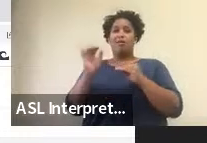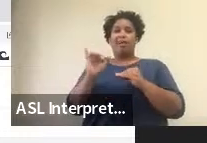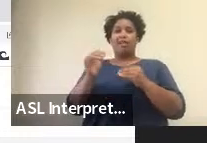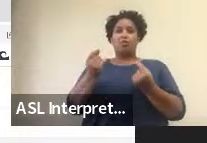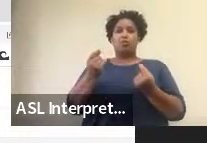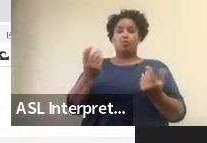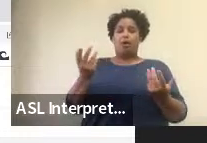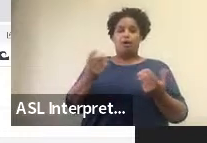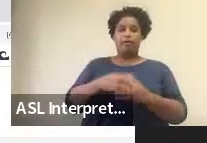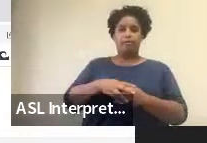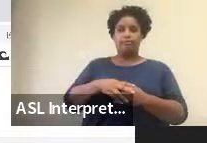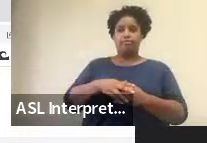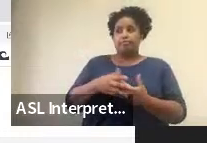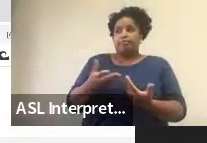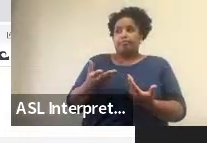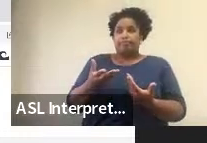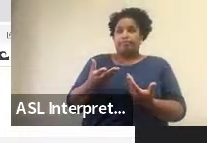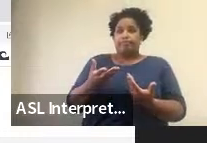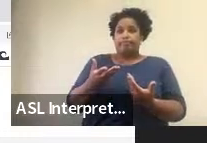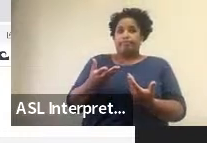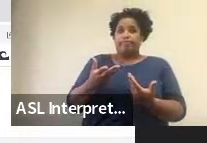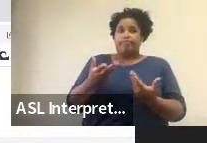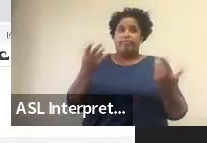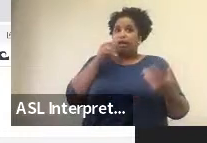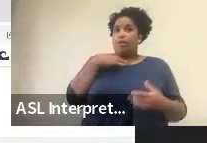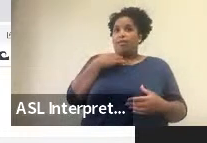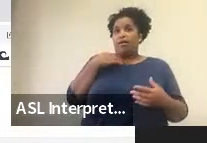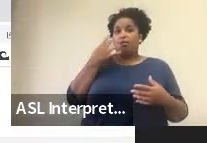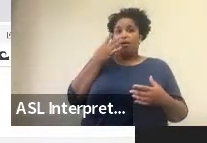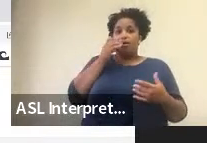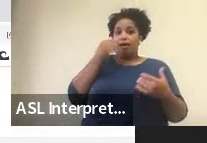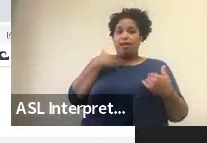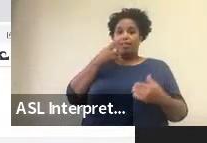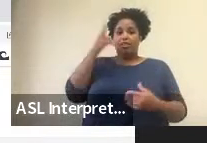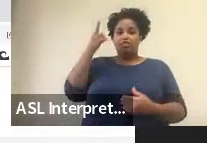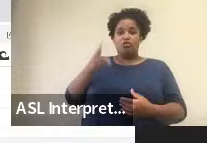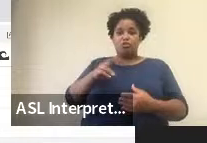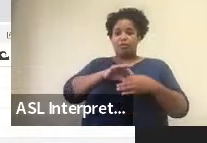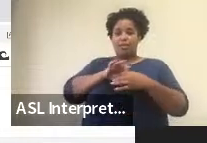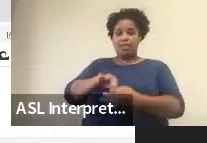to get told that they didn't qualify because they didn't have a history of